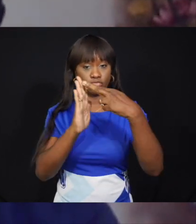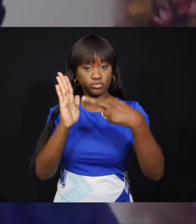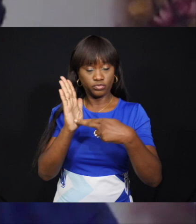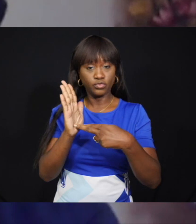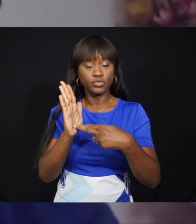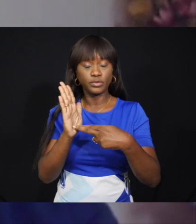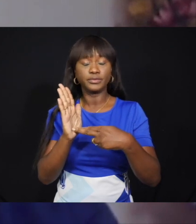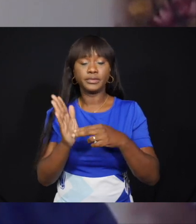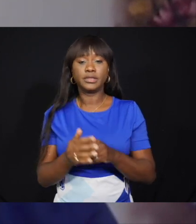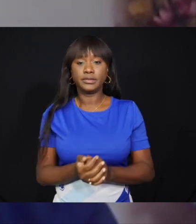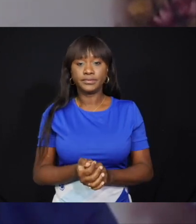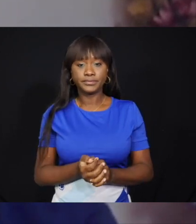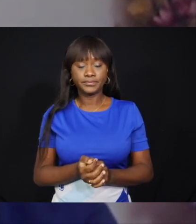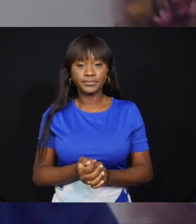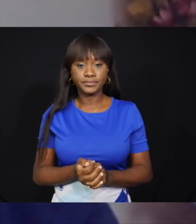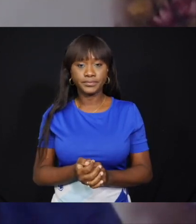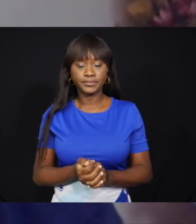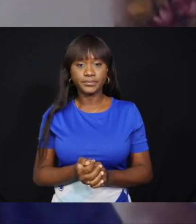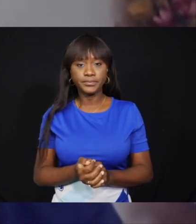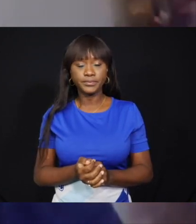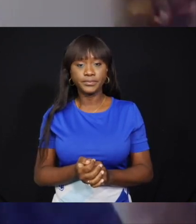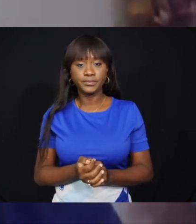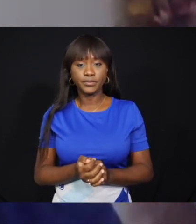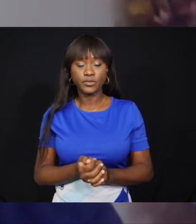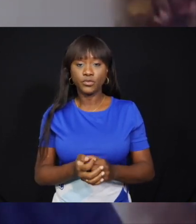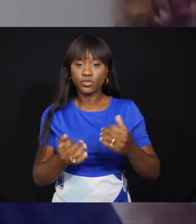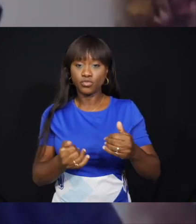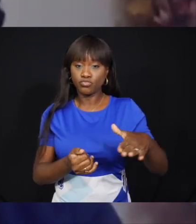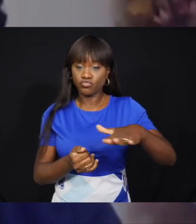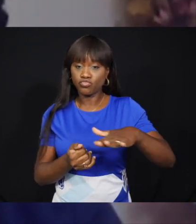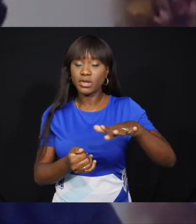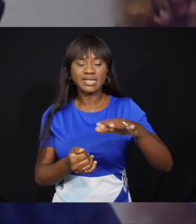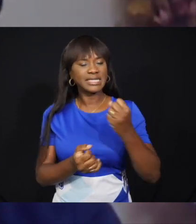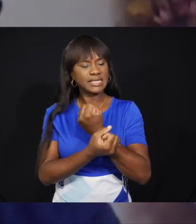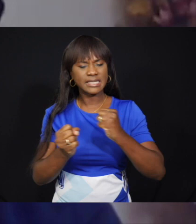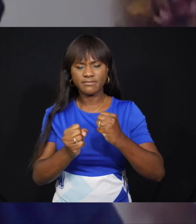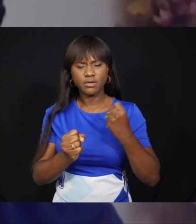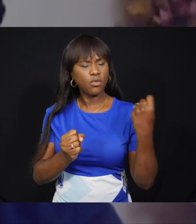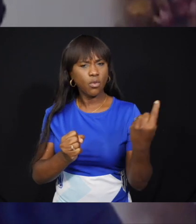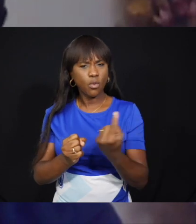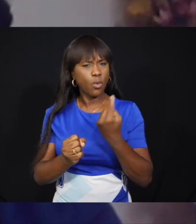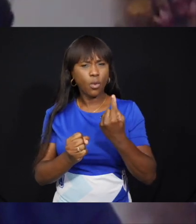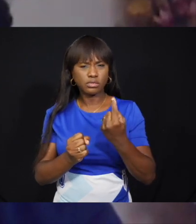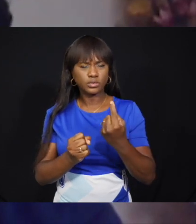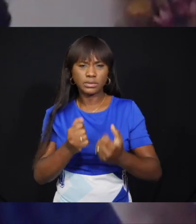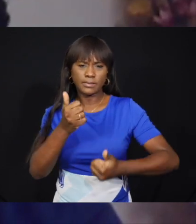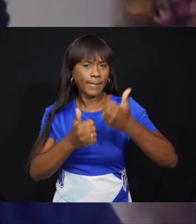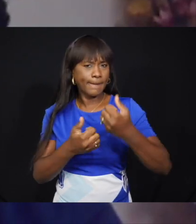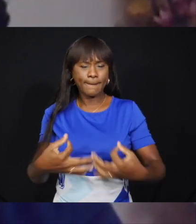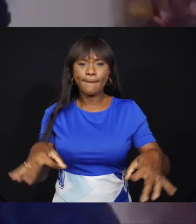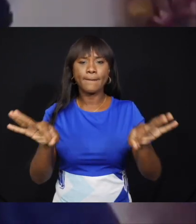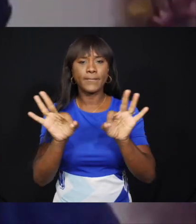the PCI DSS compliance that they align with. So towards that,